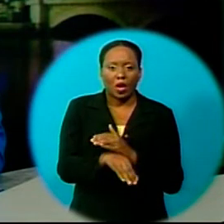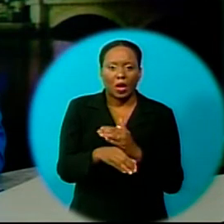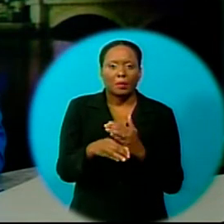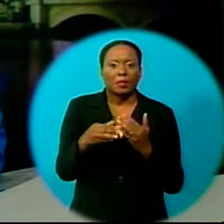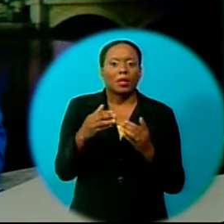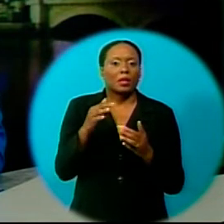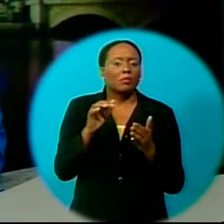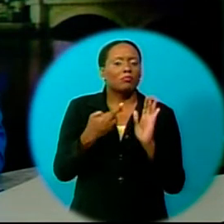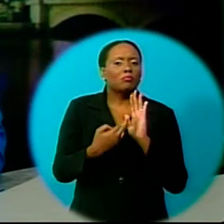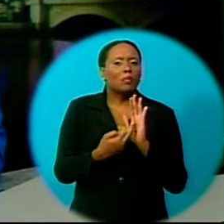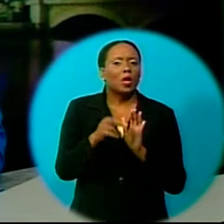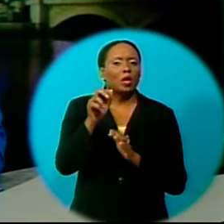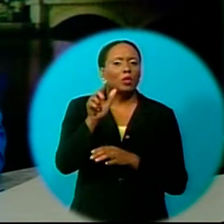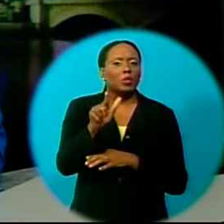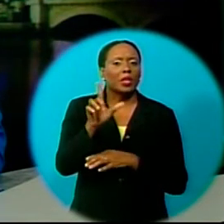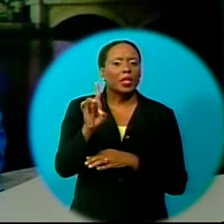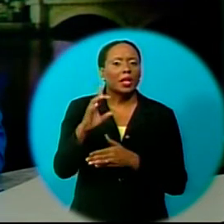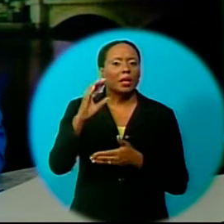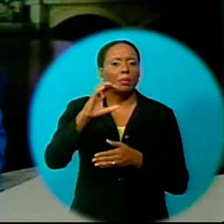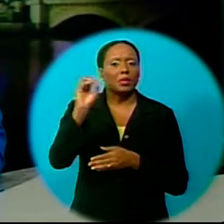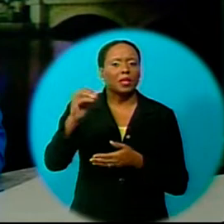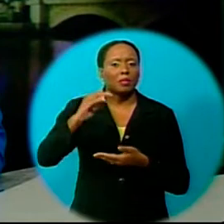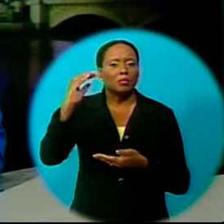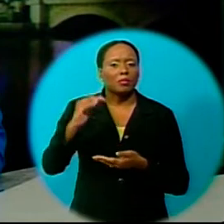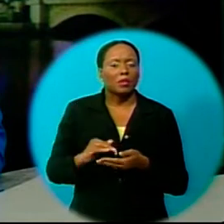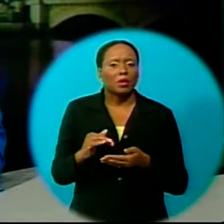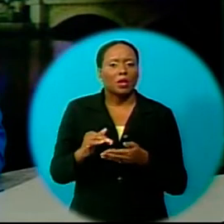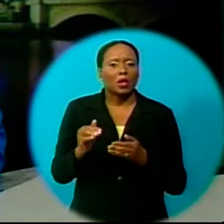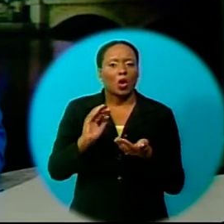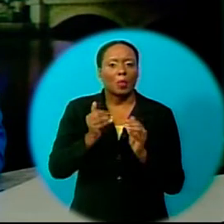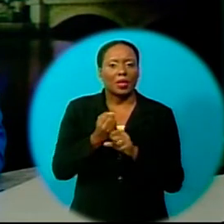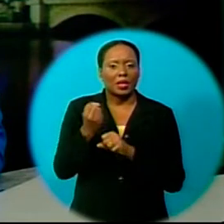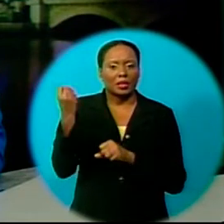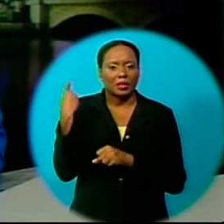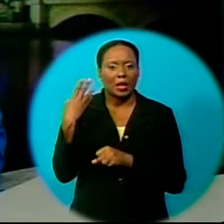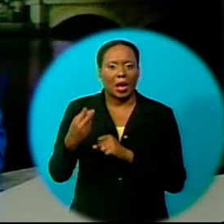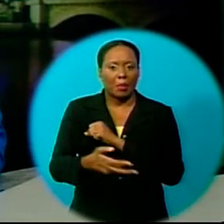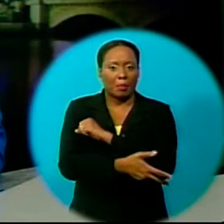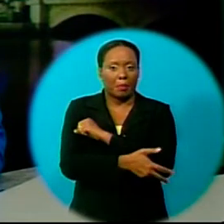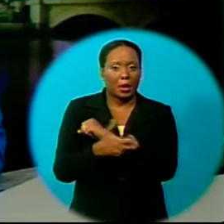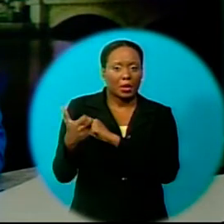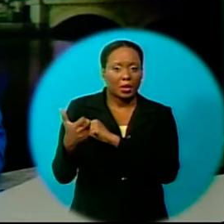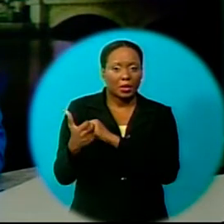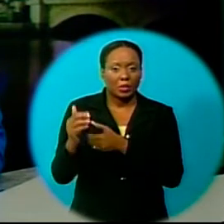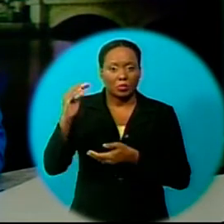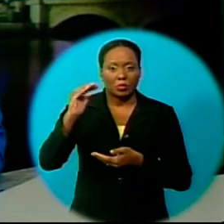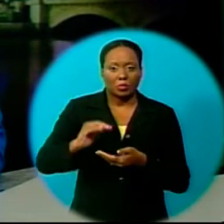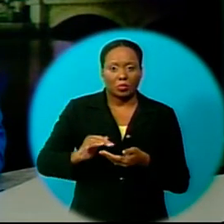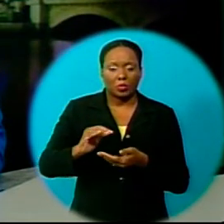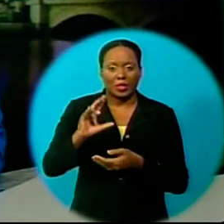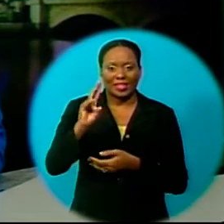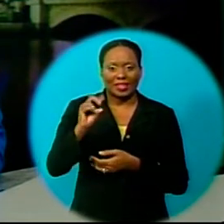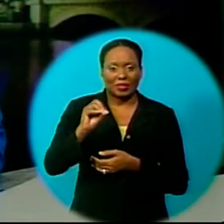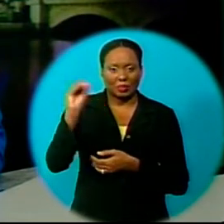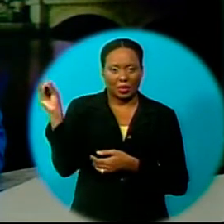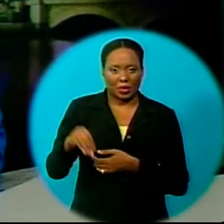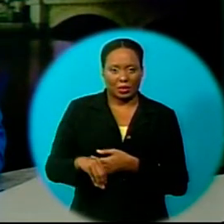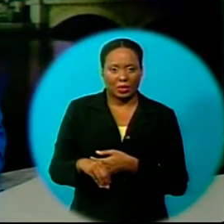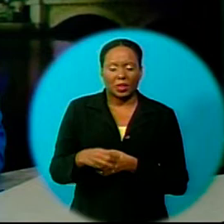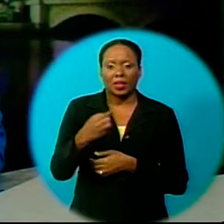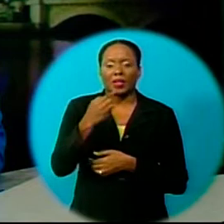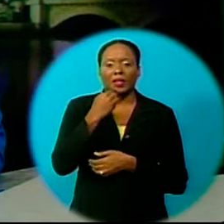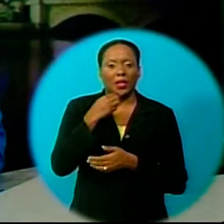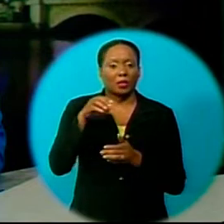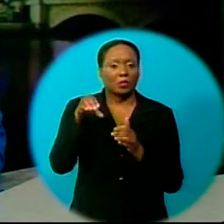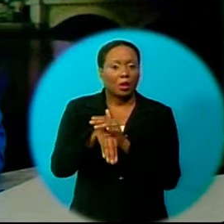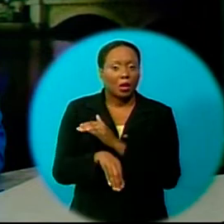a 28% reduction from last year, while burglaries, which stood at 288, were down by 70%. The Attorney General told the